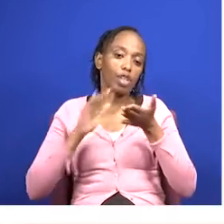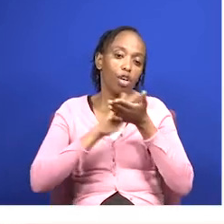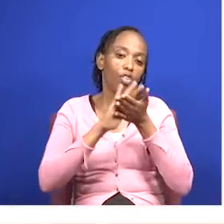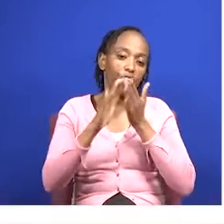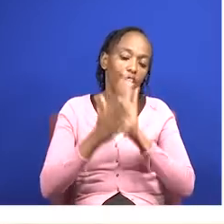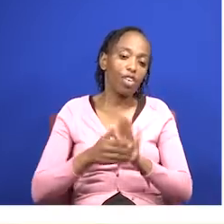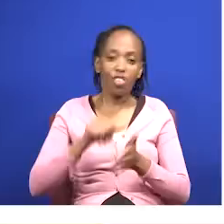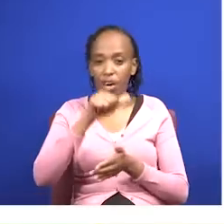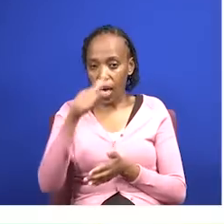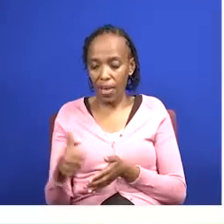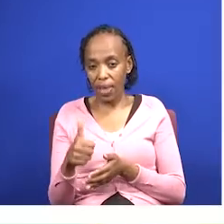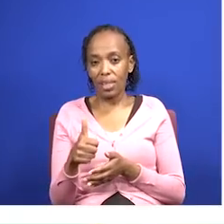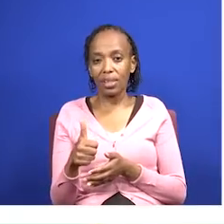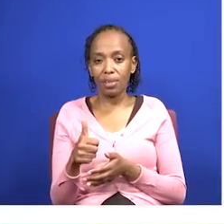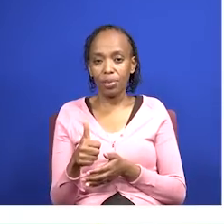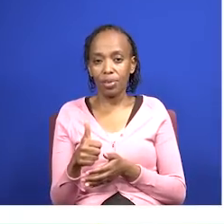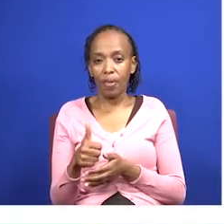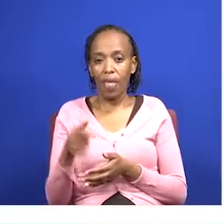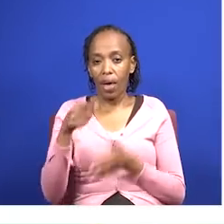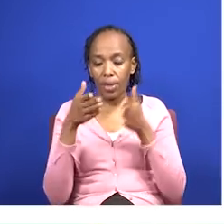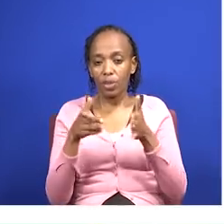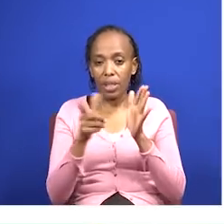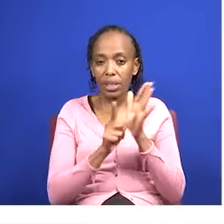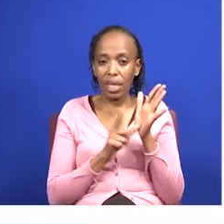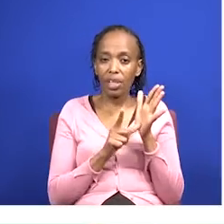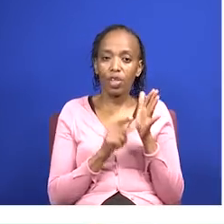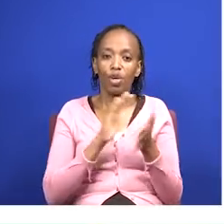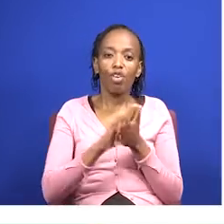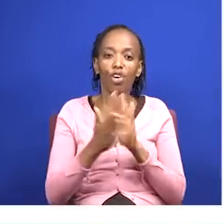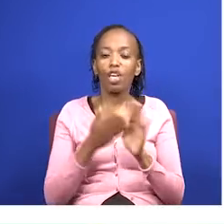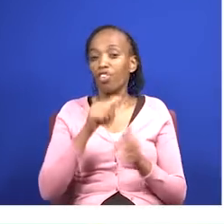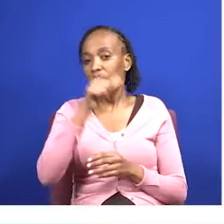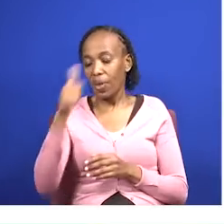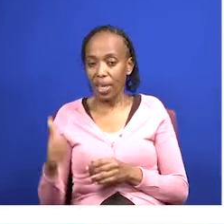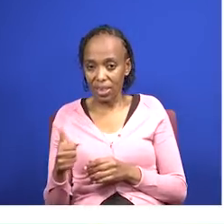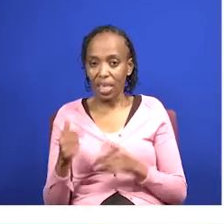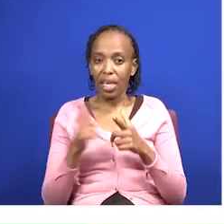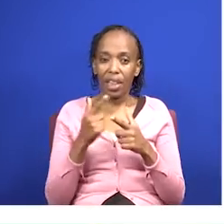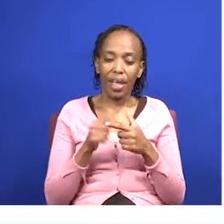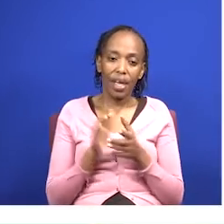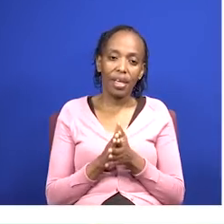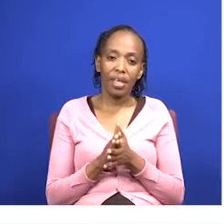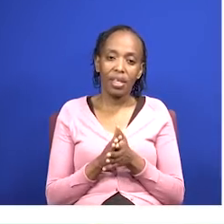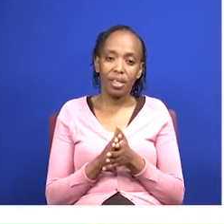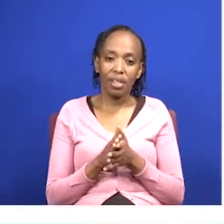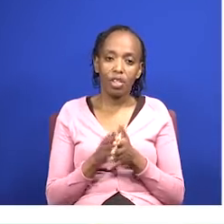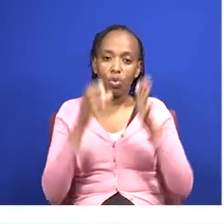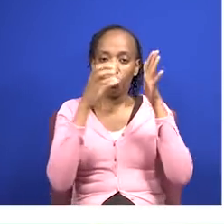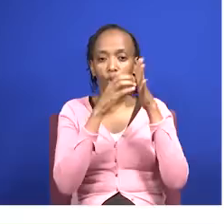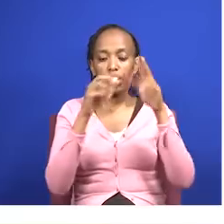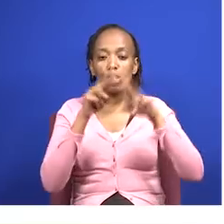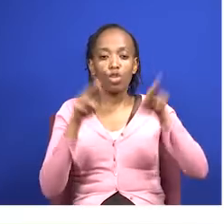write, "Forgive others." Our today's lesson, forgive others. Then hang